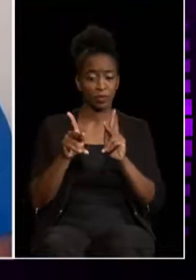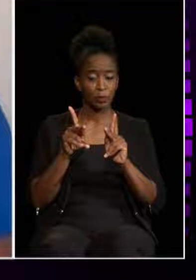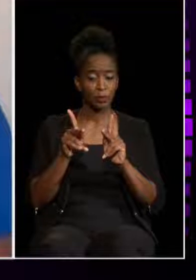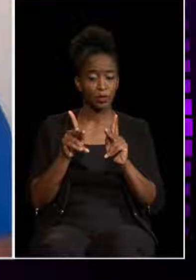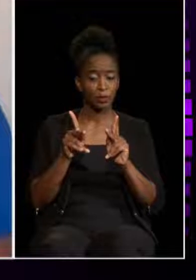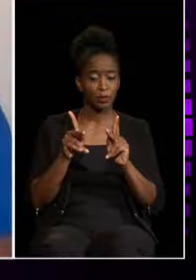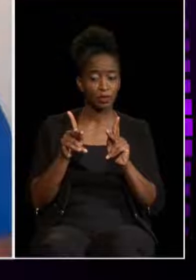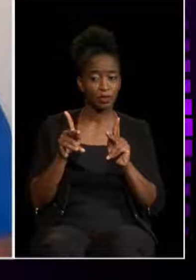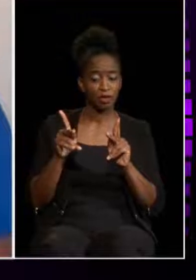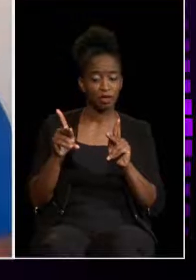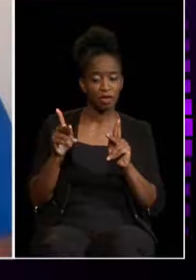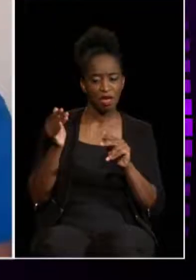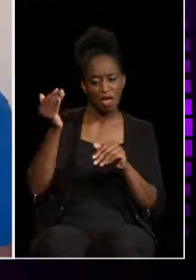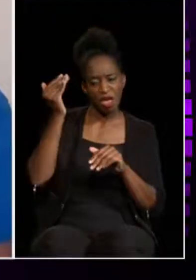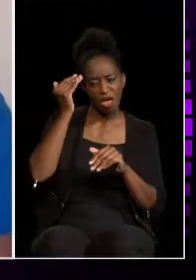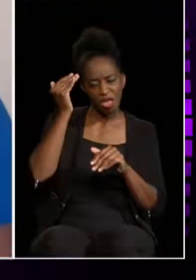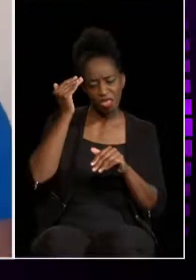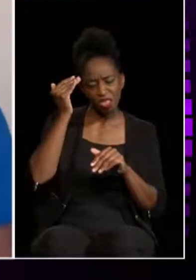Barbados?